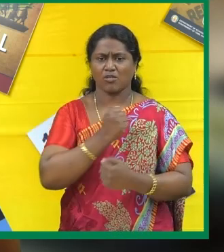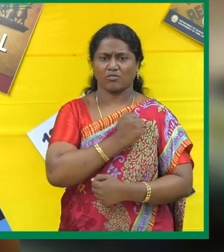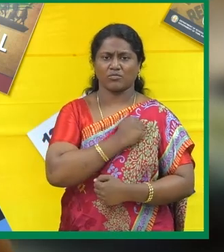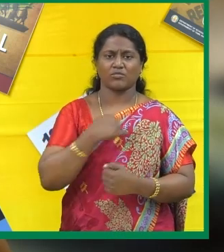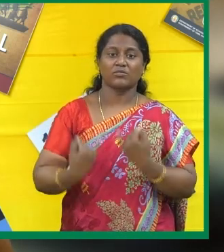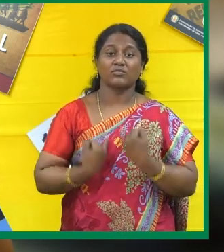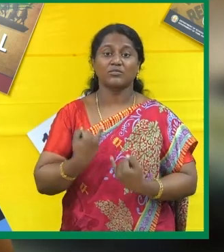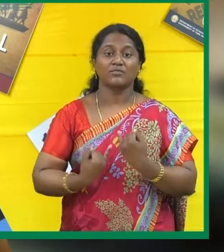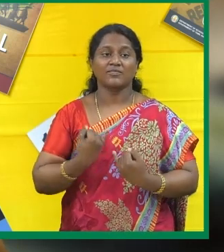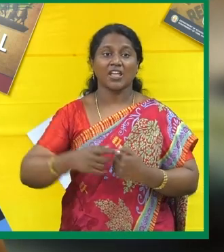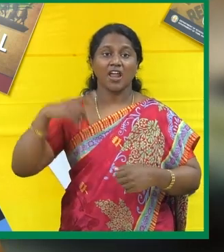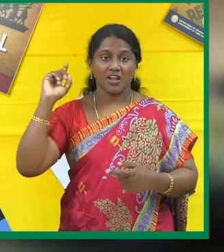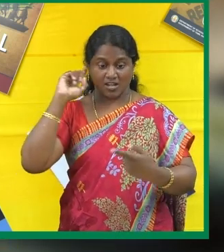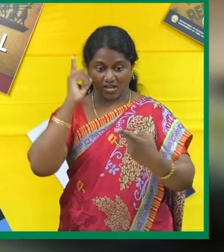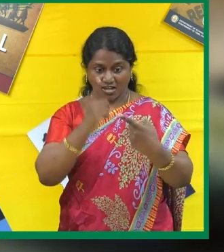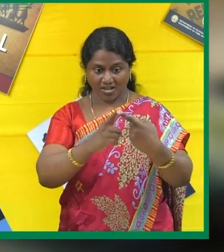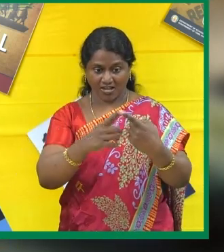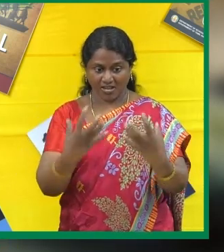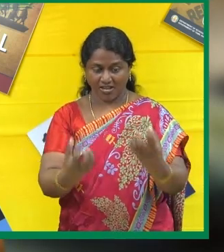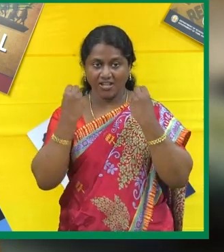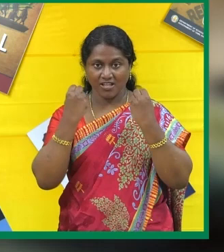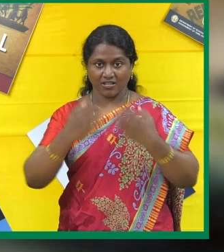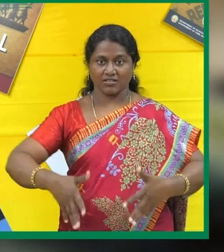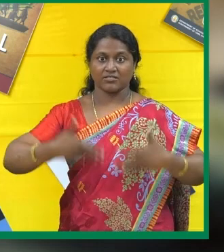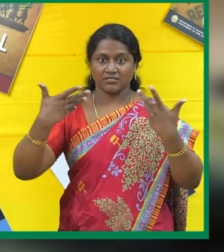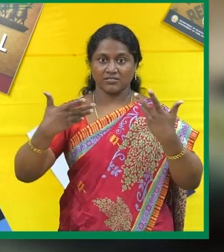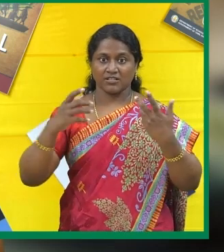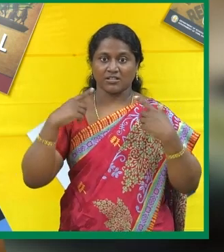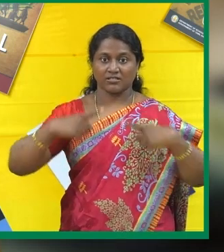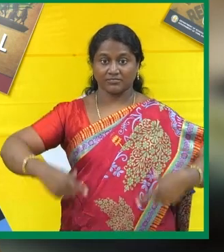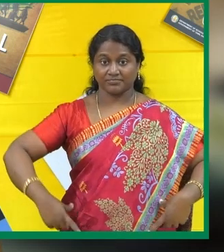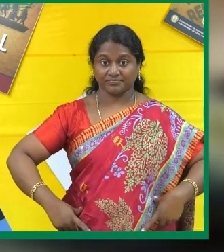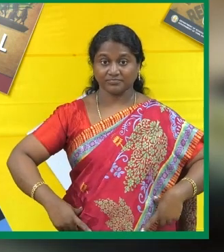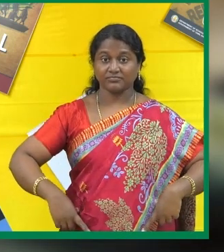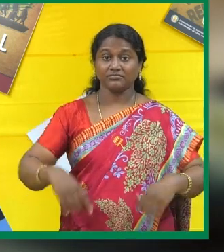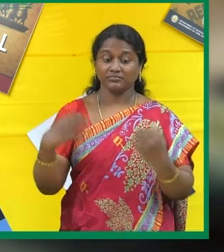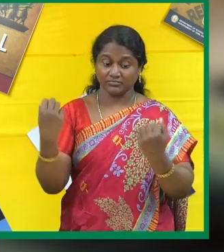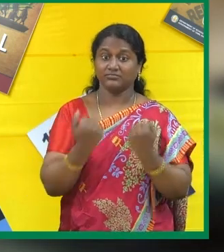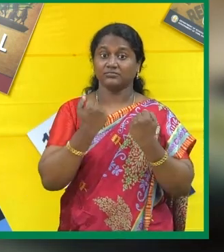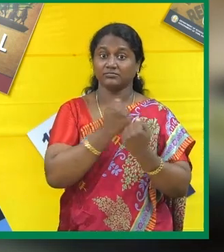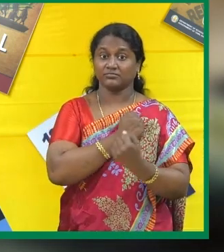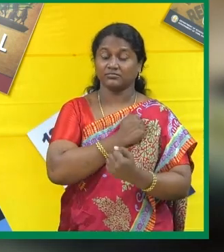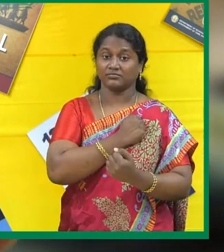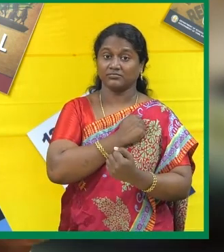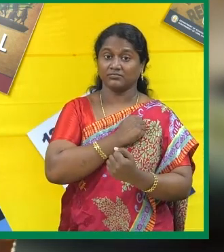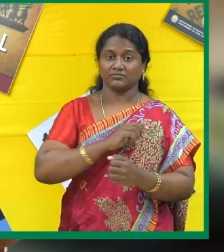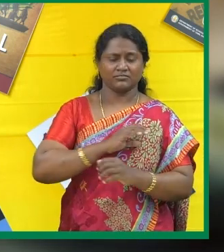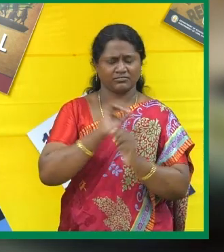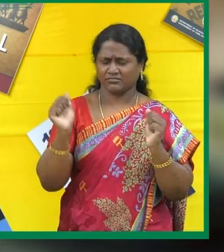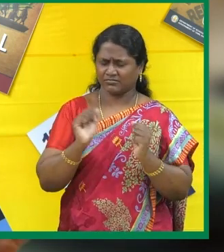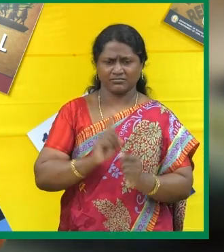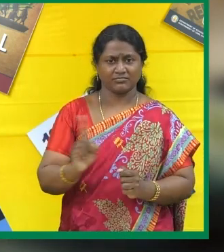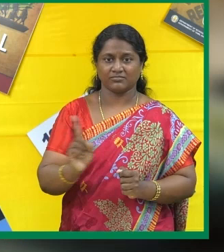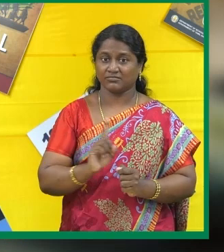try to achieve in your life happiness. You must have courage, you must have the hope, you must have no fear.